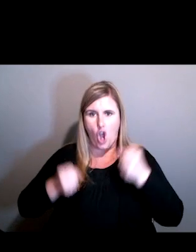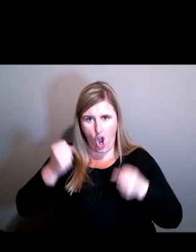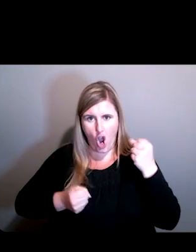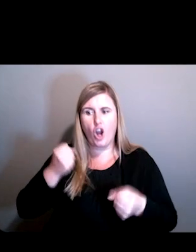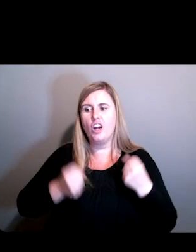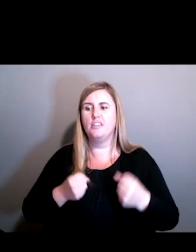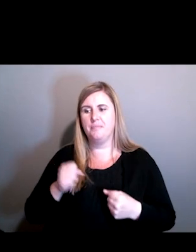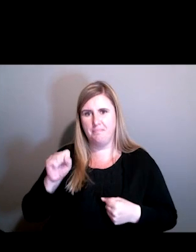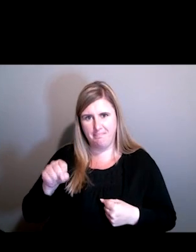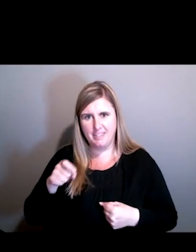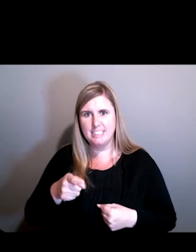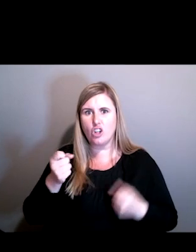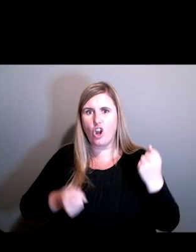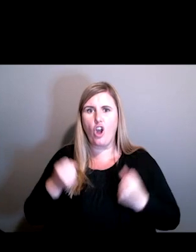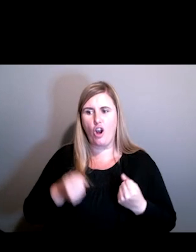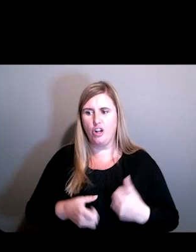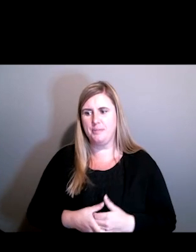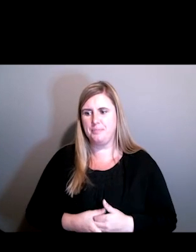This is a car.